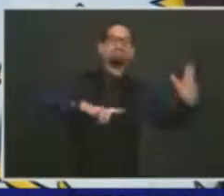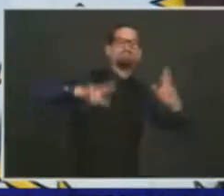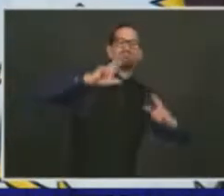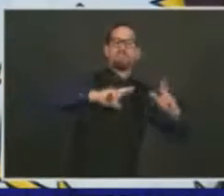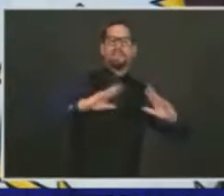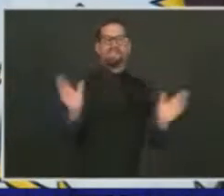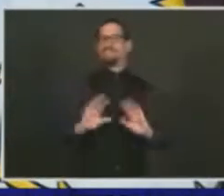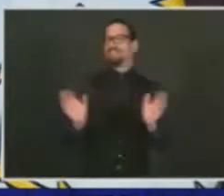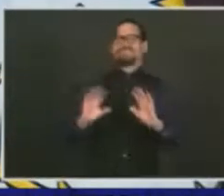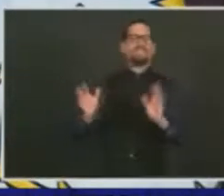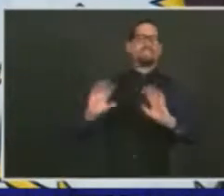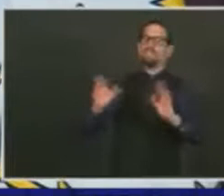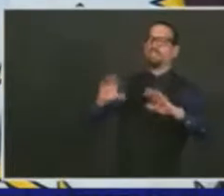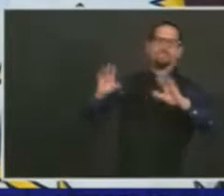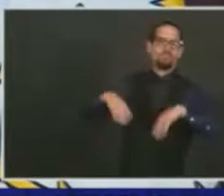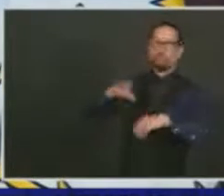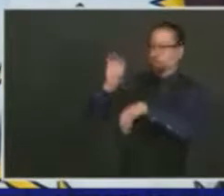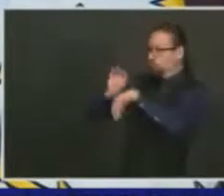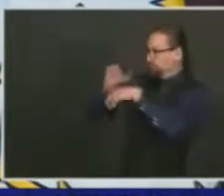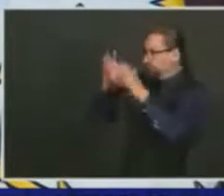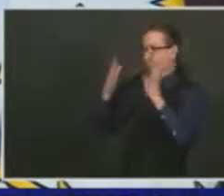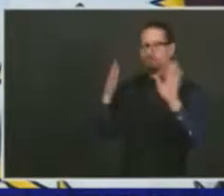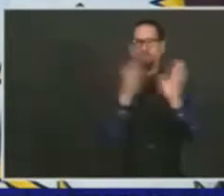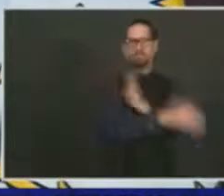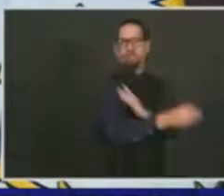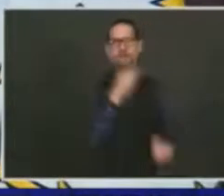need to go out and have,